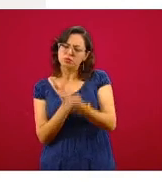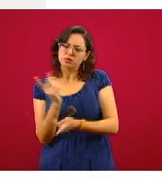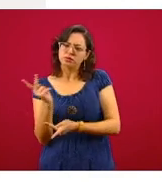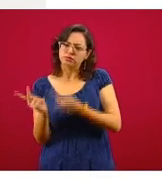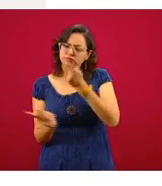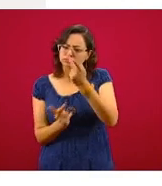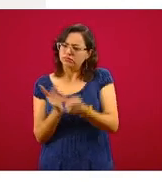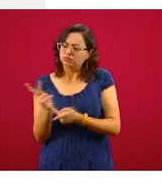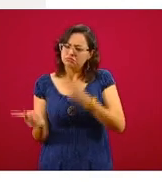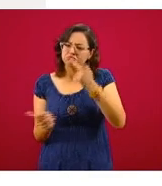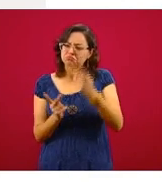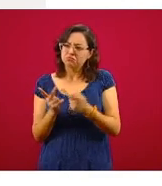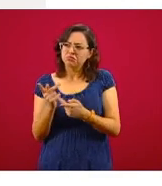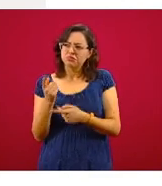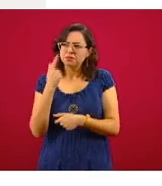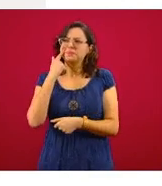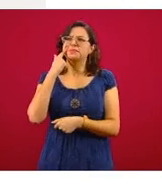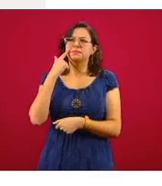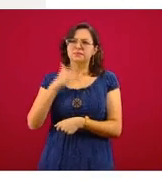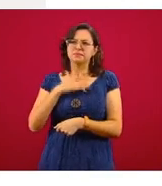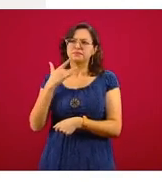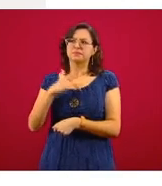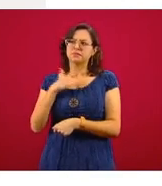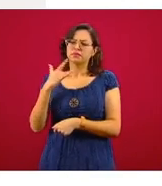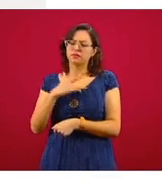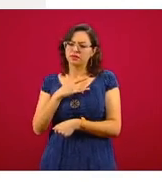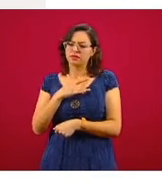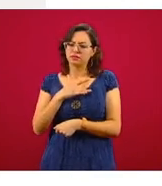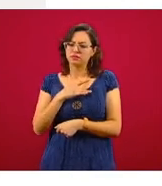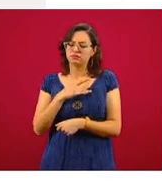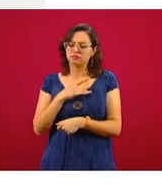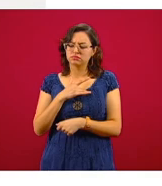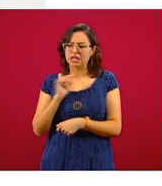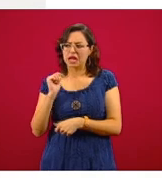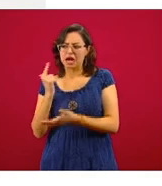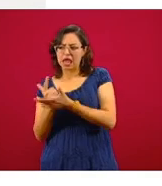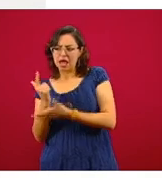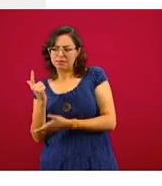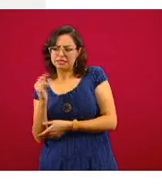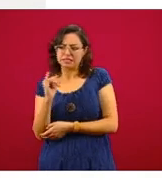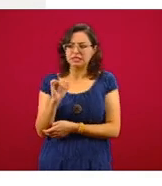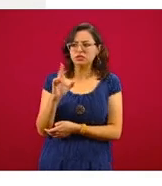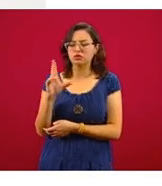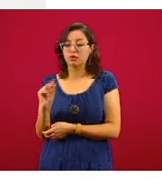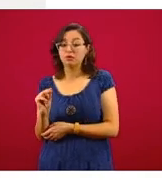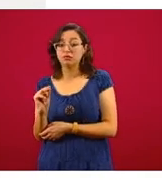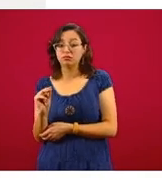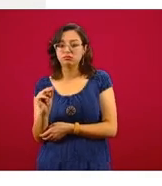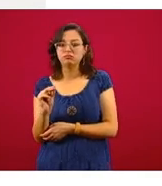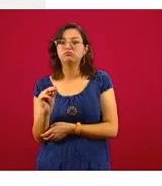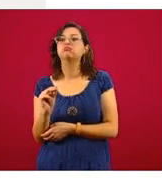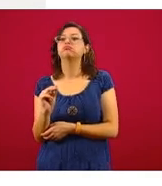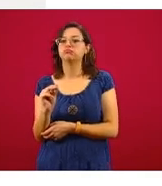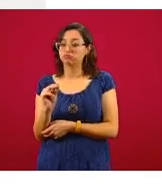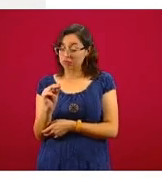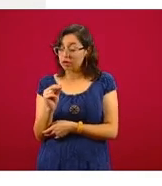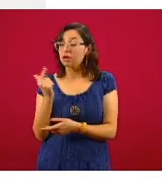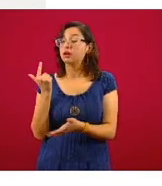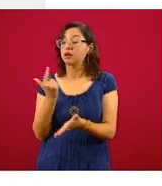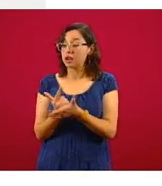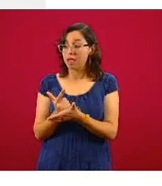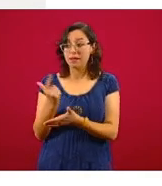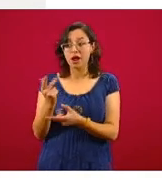can understand what is the next step for you. When they determine that you do